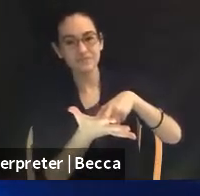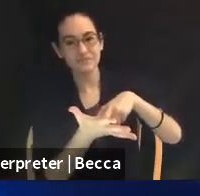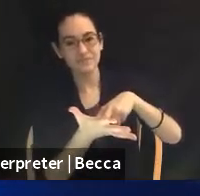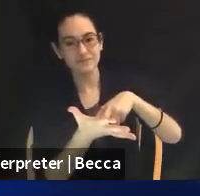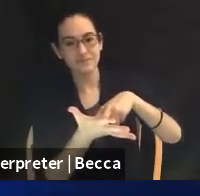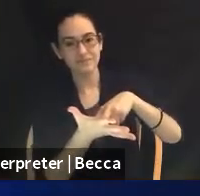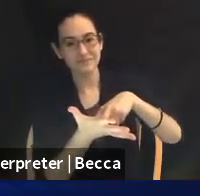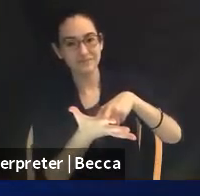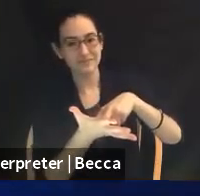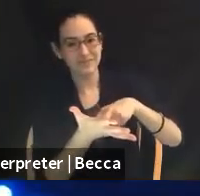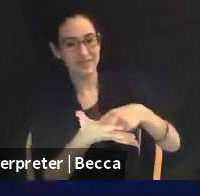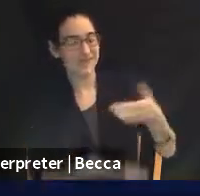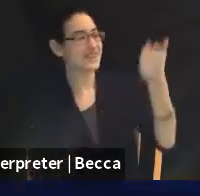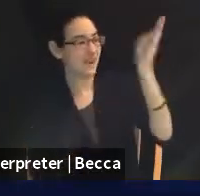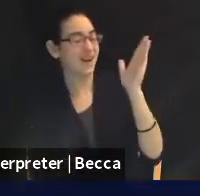I just say, God,